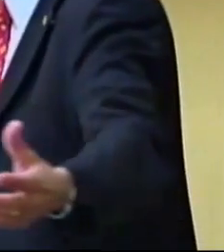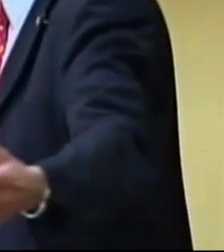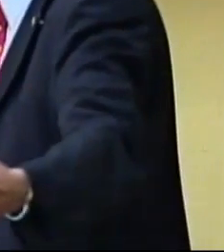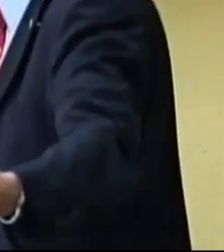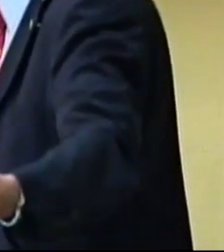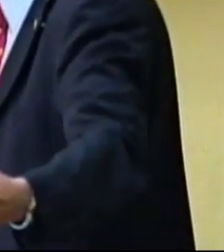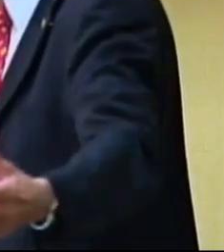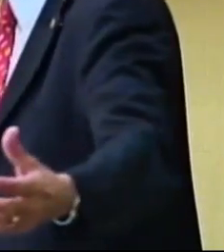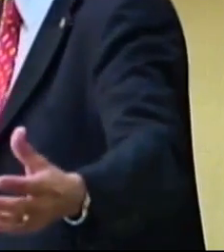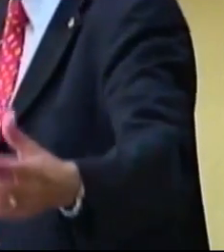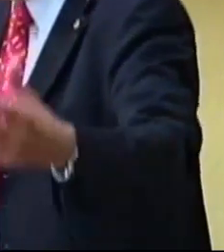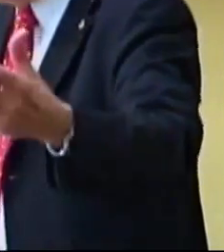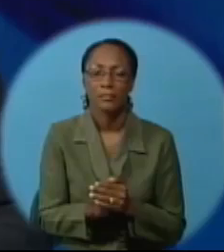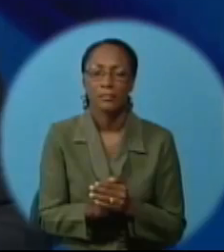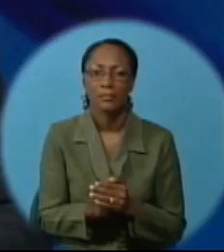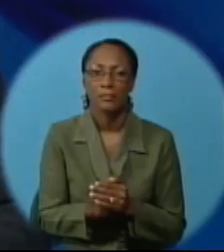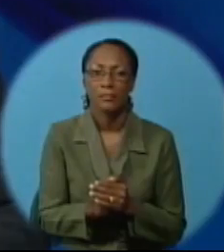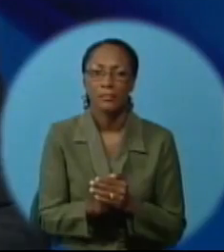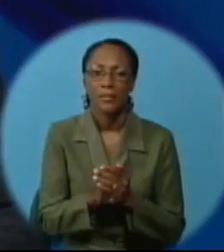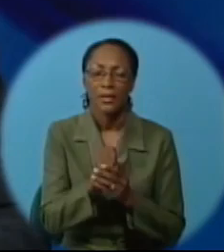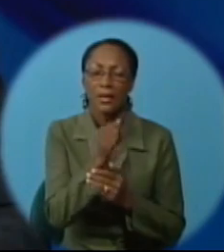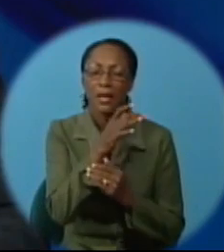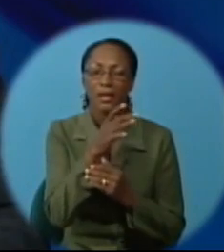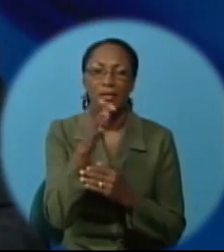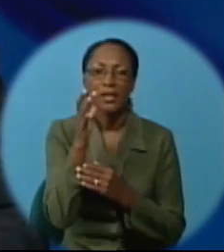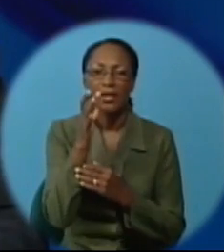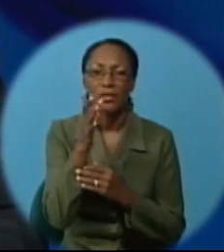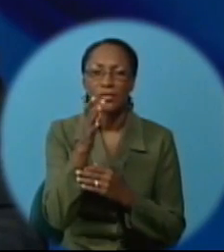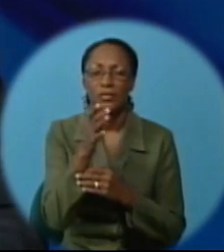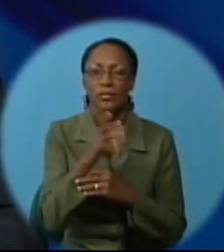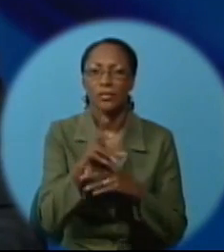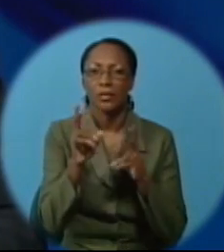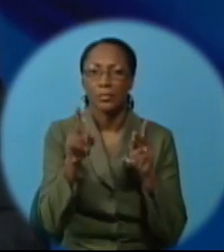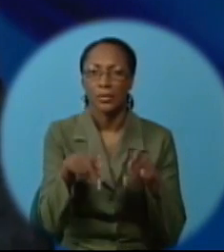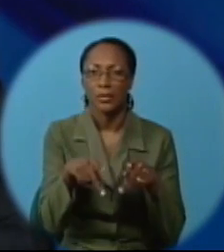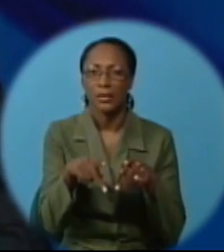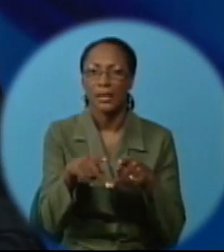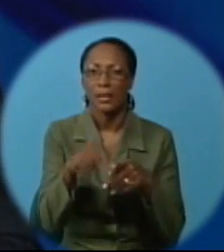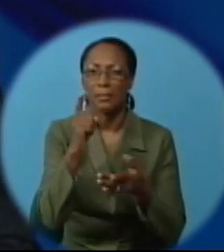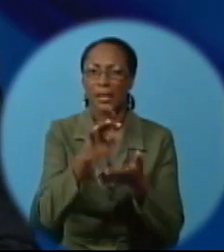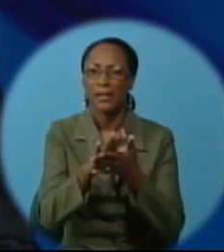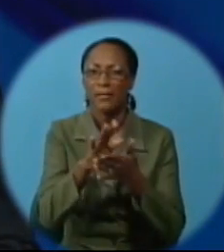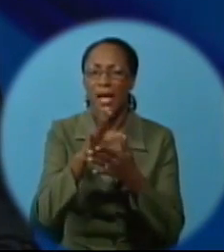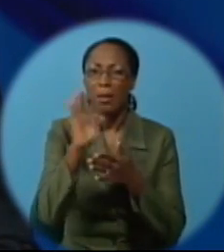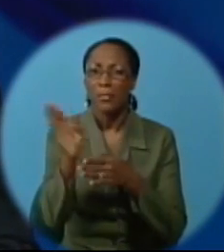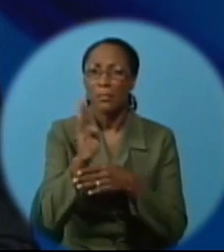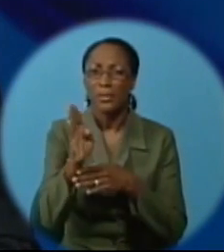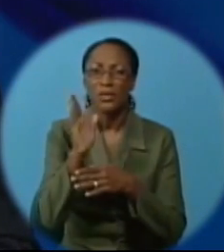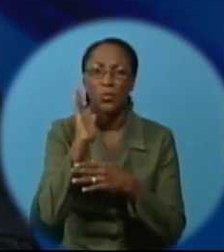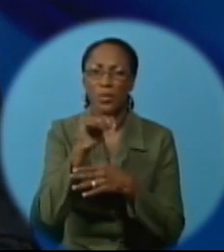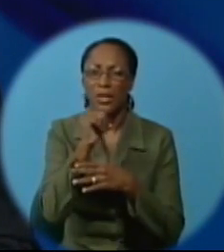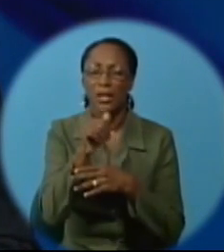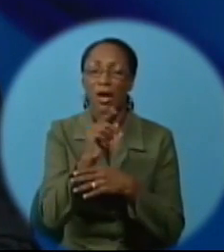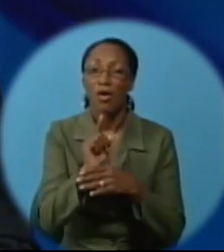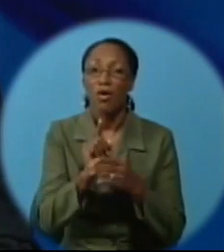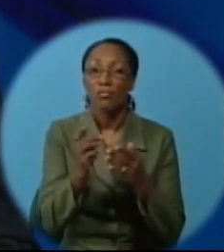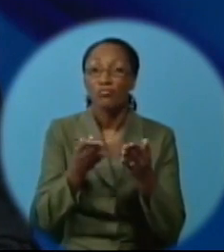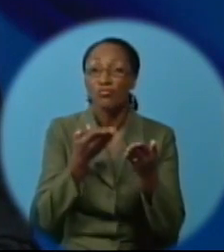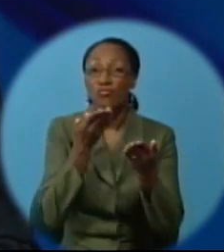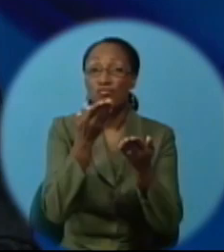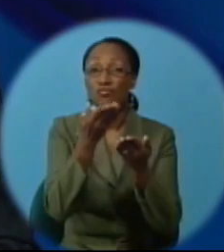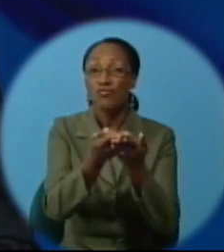everyone else around him. A prominent agricultural consultant believes Barbados will not reach developed country status